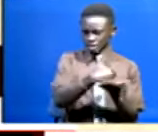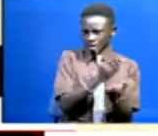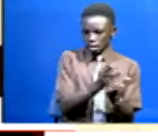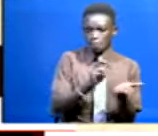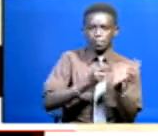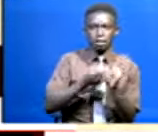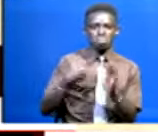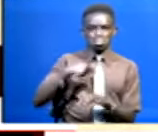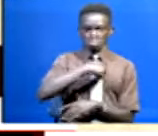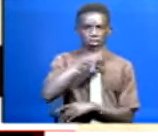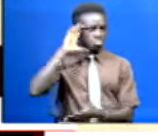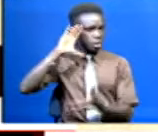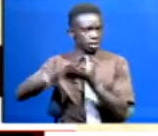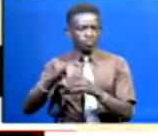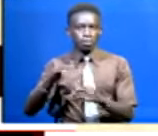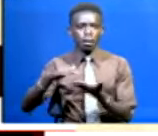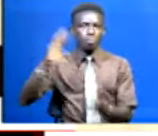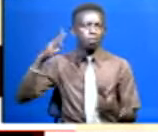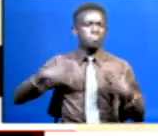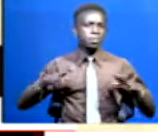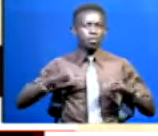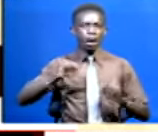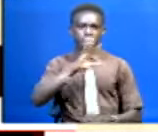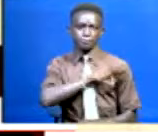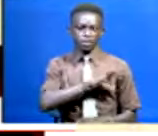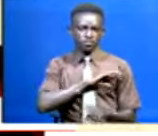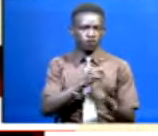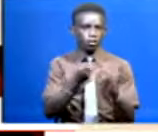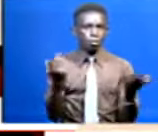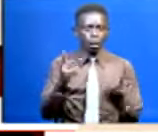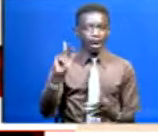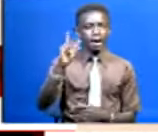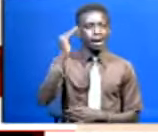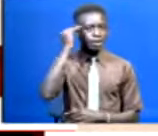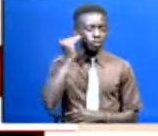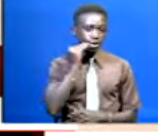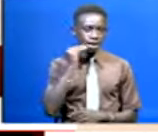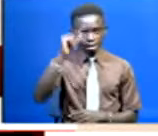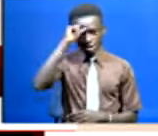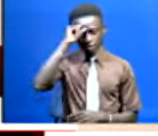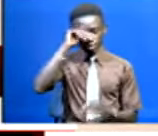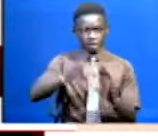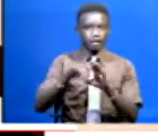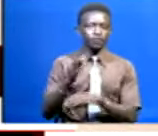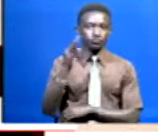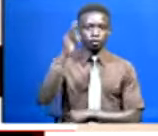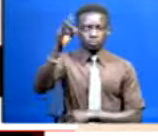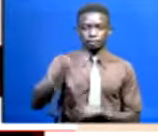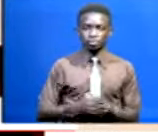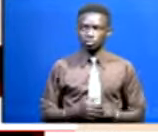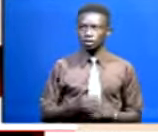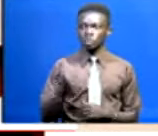can benefit from KOICA's and Korean government program in the future. Tumeshimbiwa maji na World Vision,